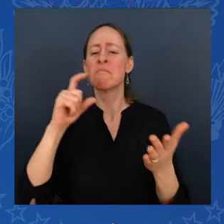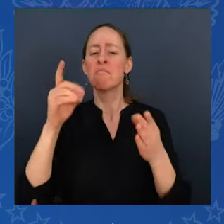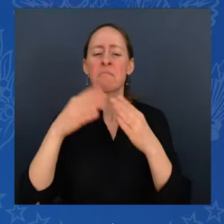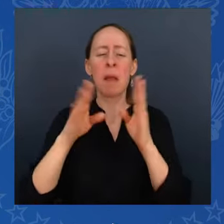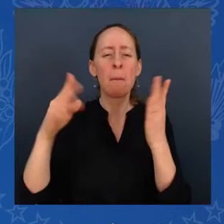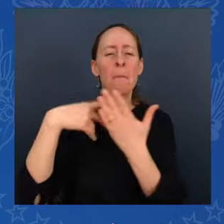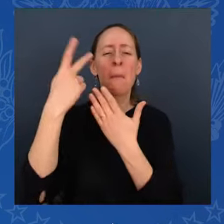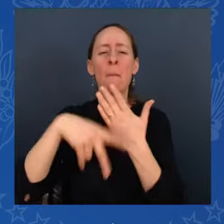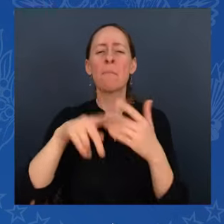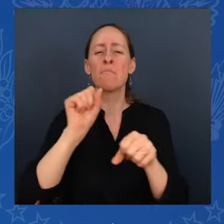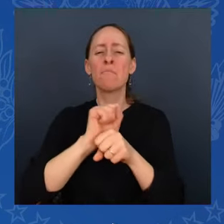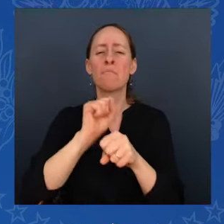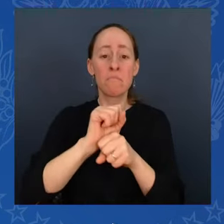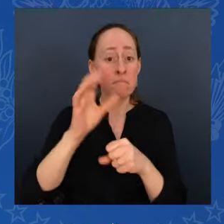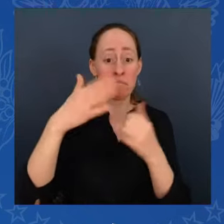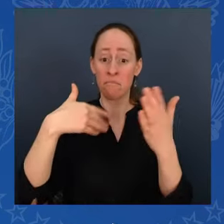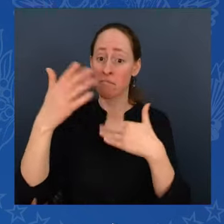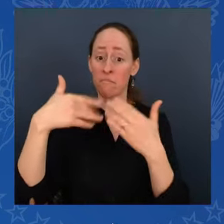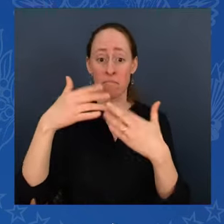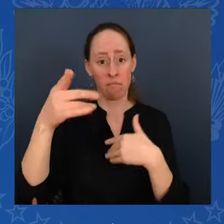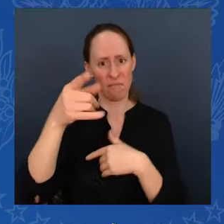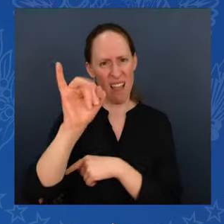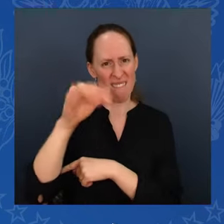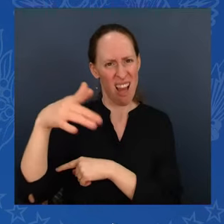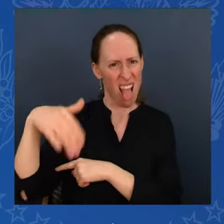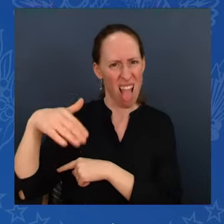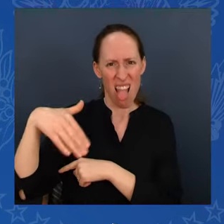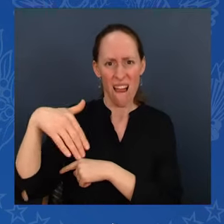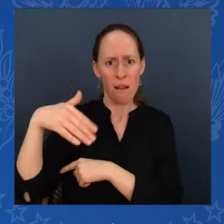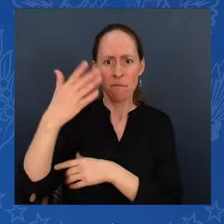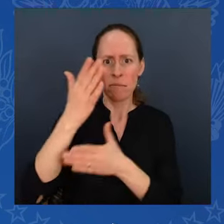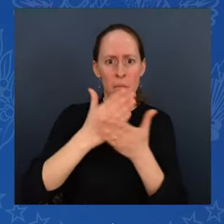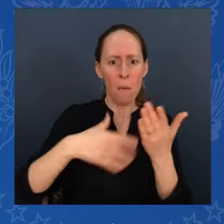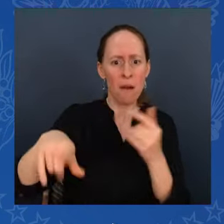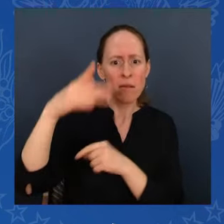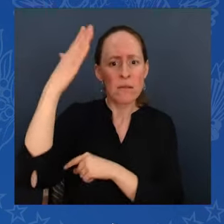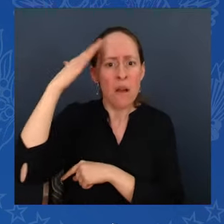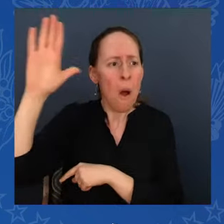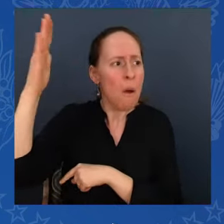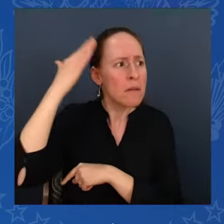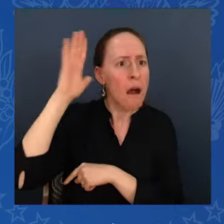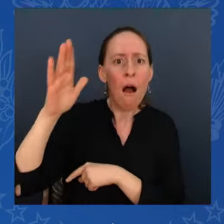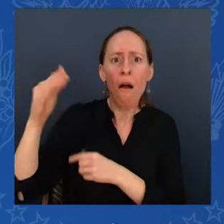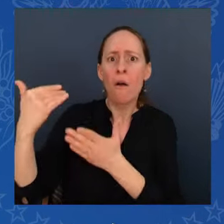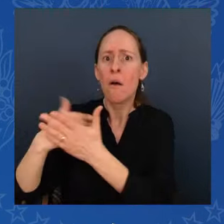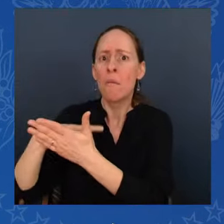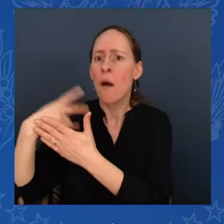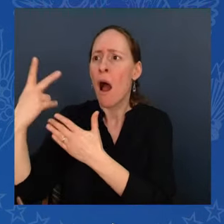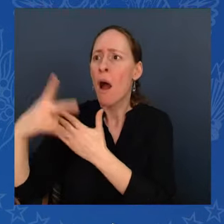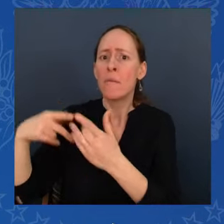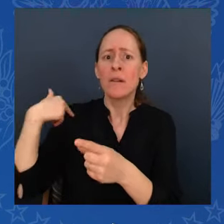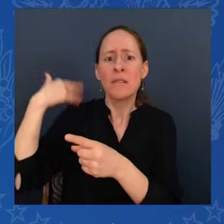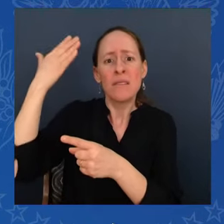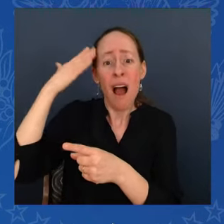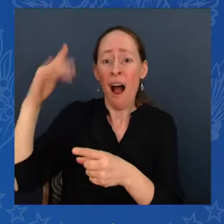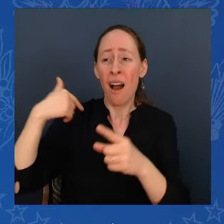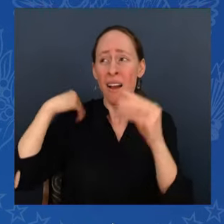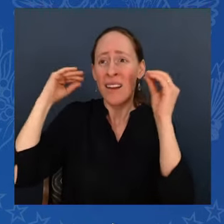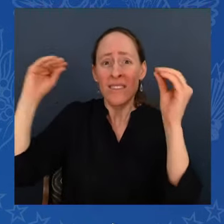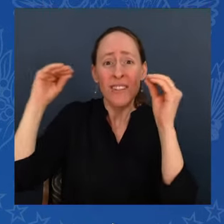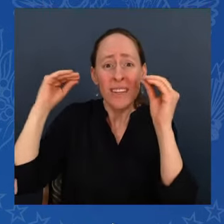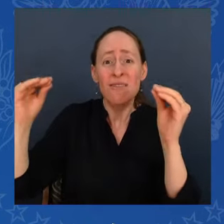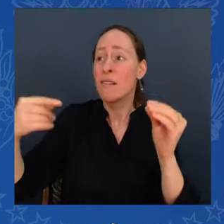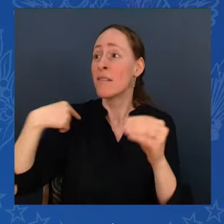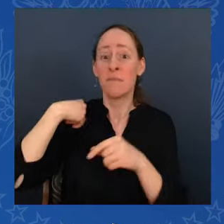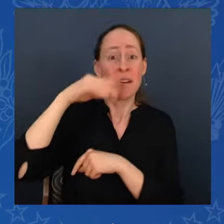programs. Some of you are only finding out after the fact, as you're a teacher, a firefighter, a cop, that you qualify, but you just didn't